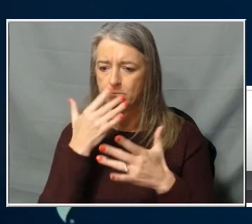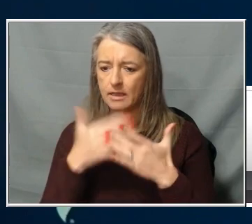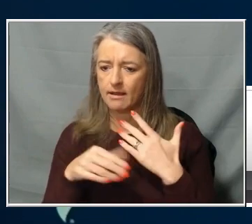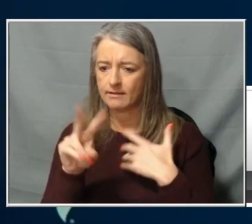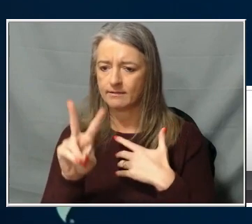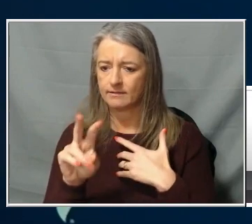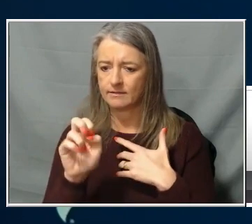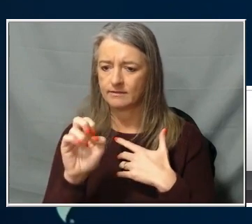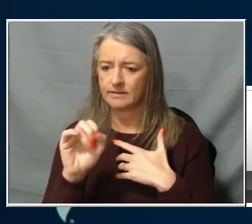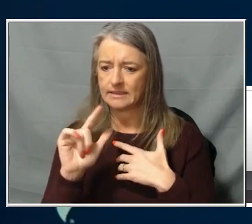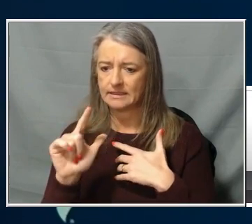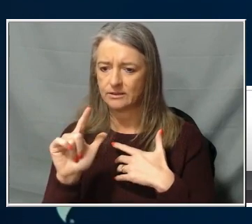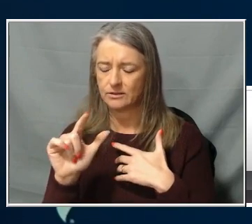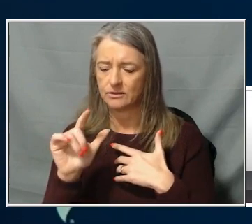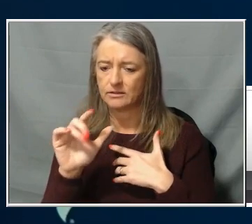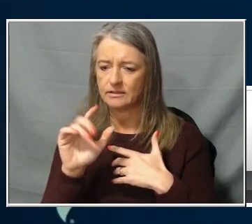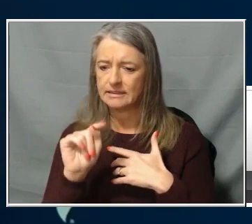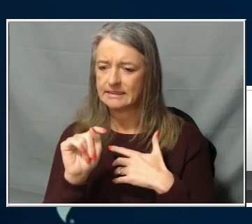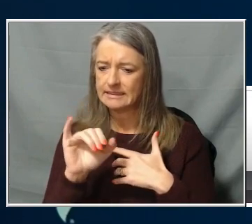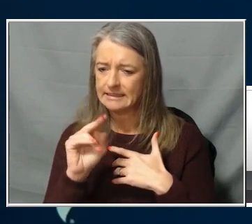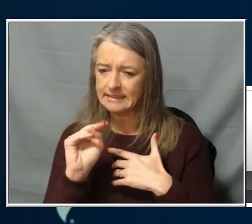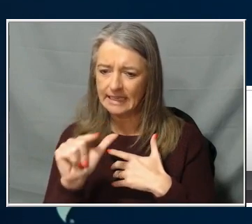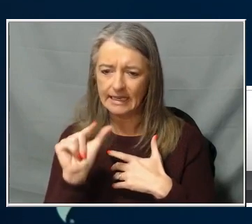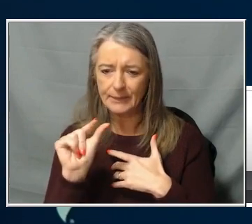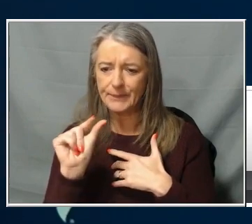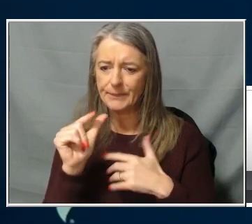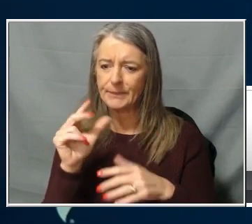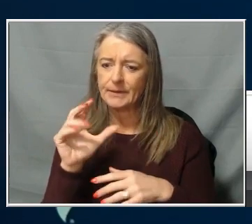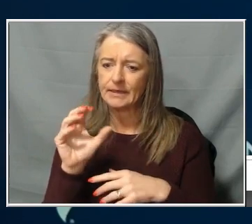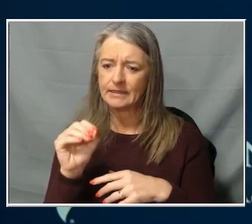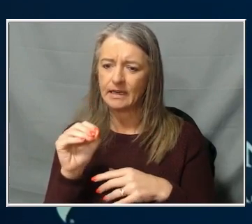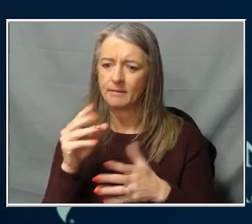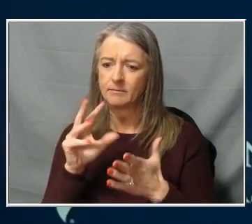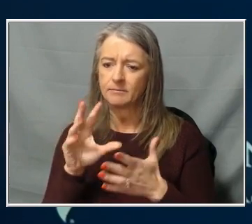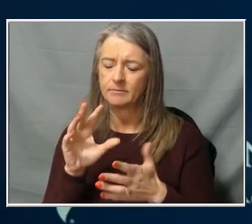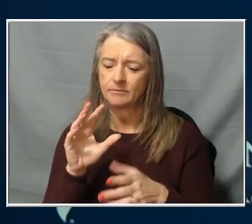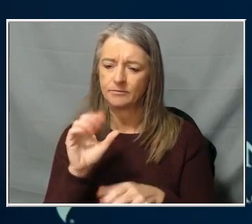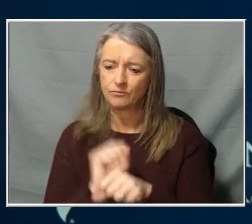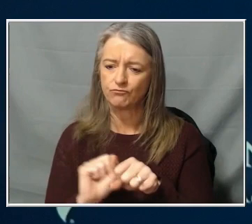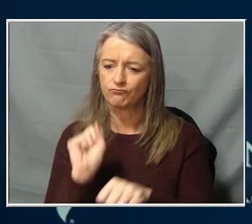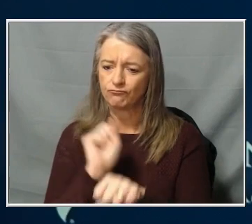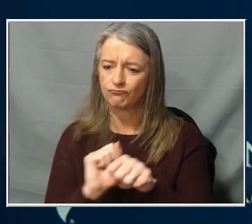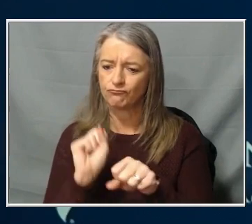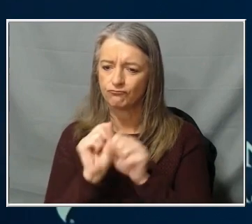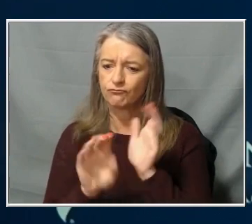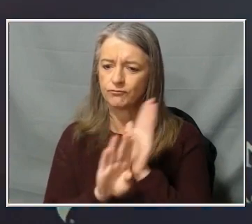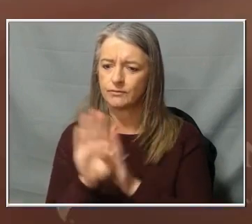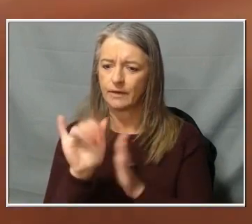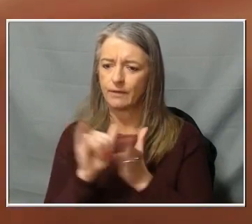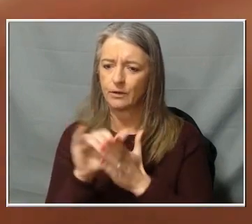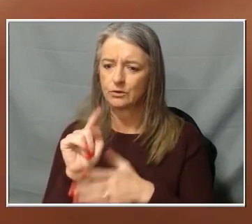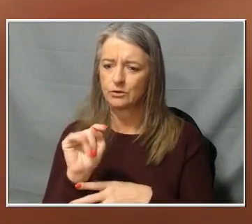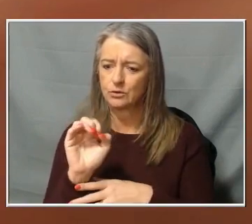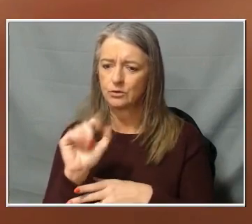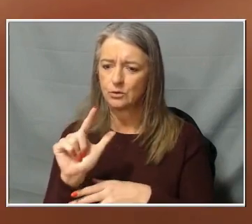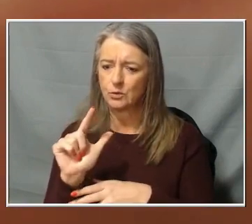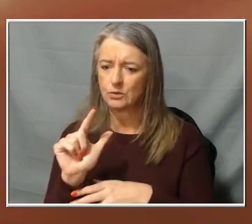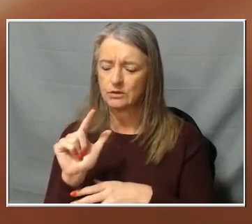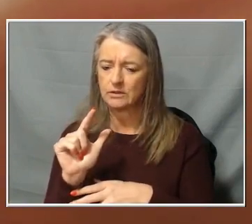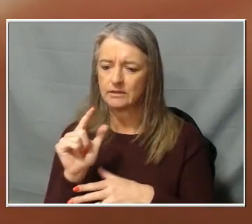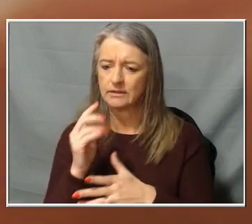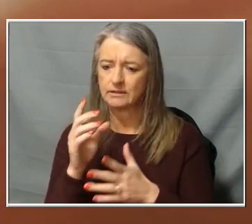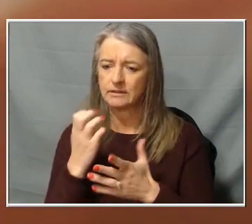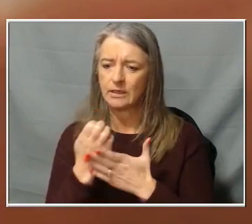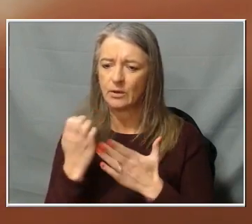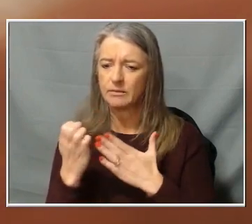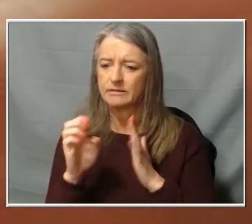They're tiny instruments, and our companies spend a lot of time and money and expertise to develop these instruments that are designed to